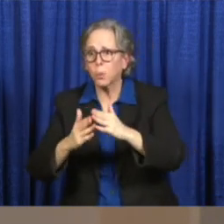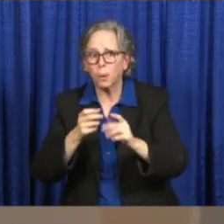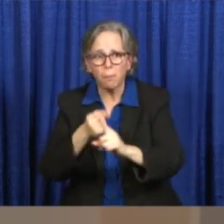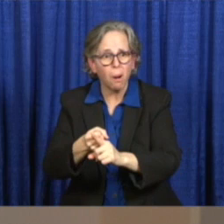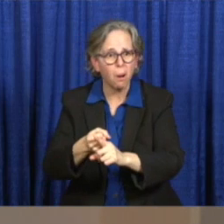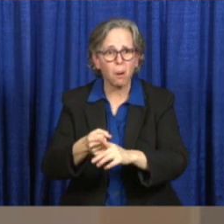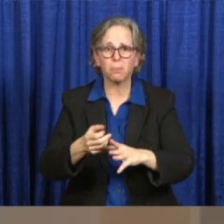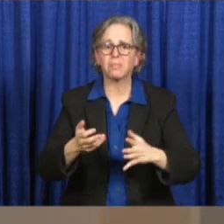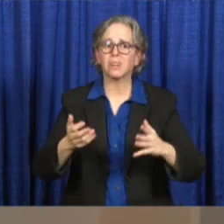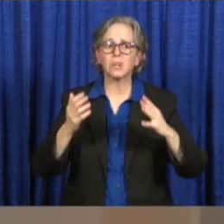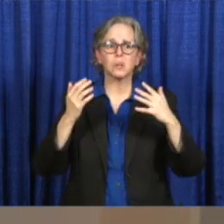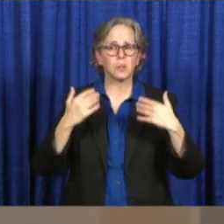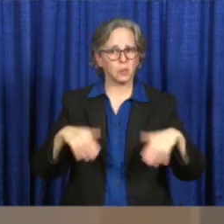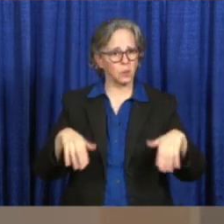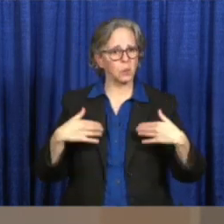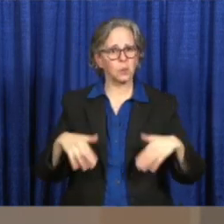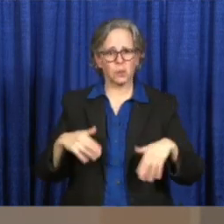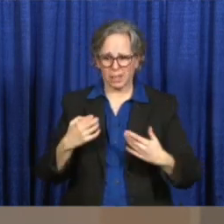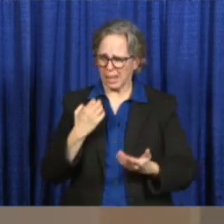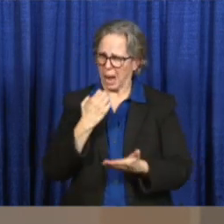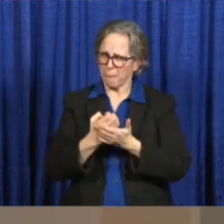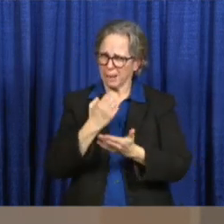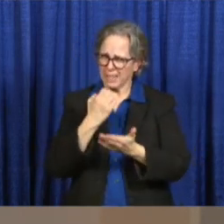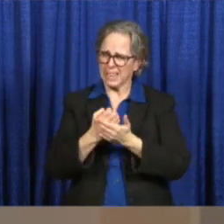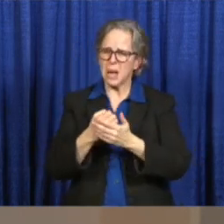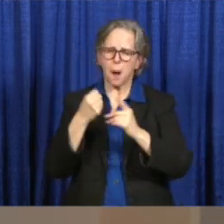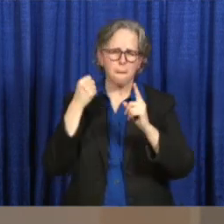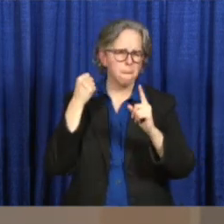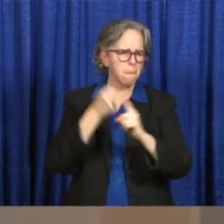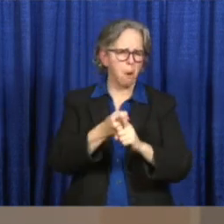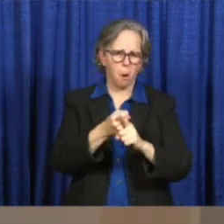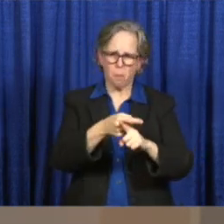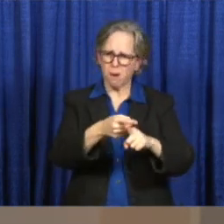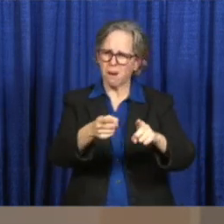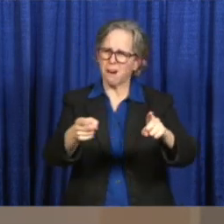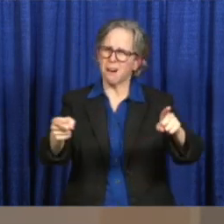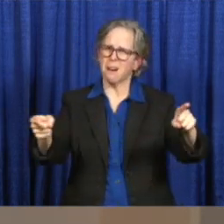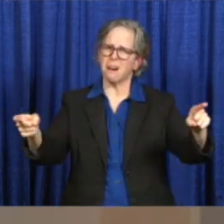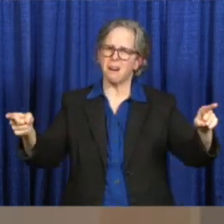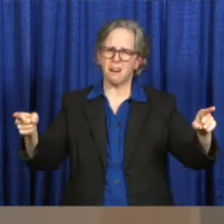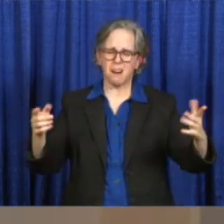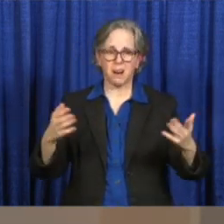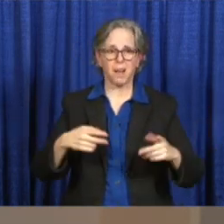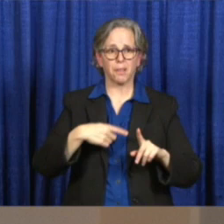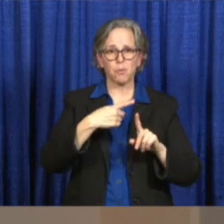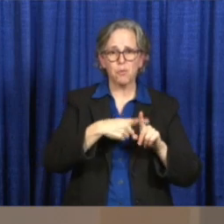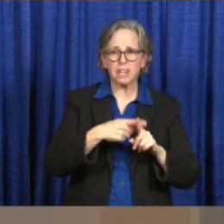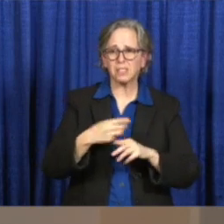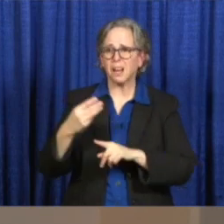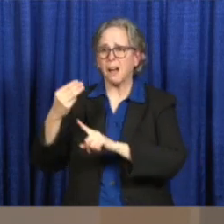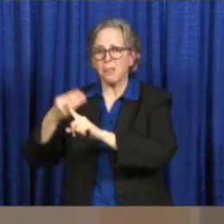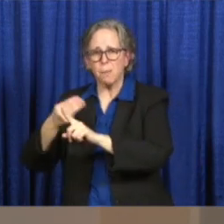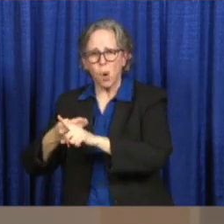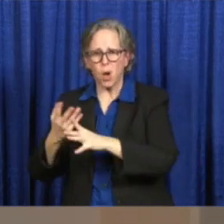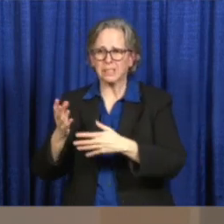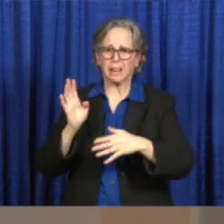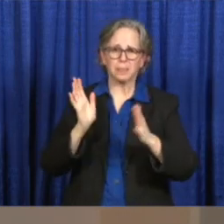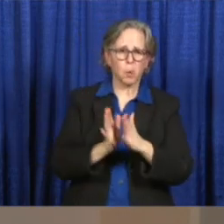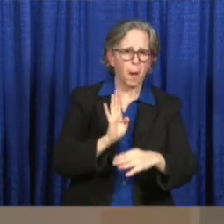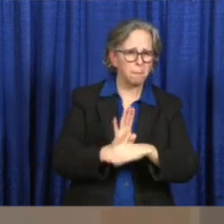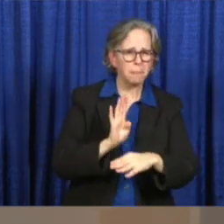on the economics of what's happening in the mortgage industry with commercial residential customers.